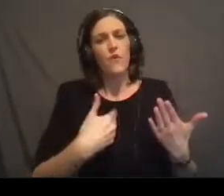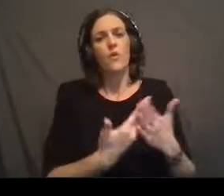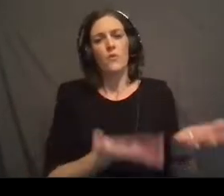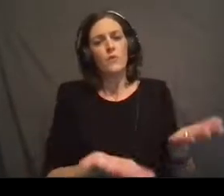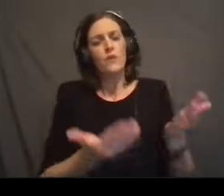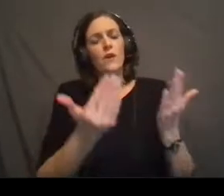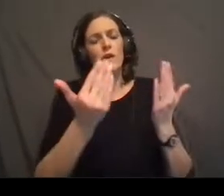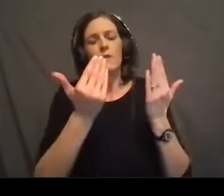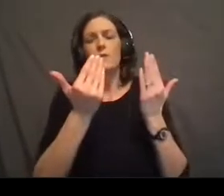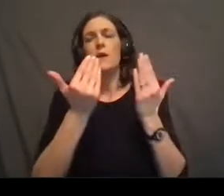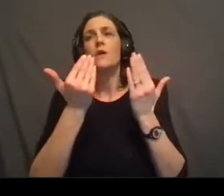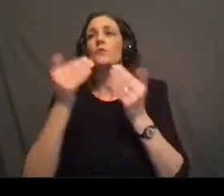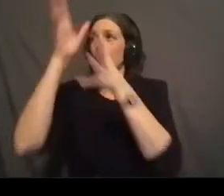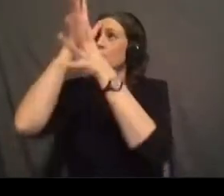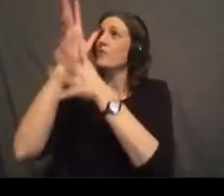of